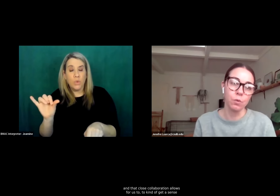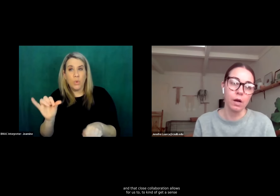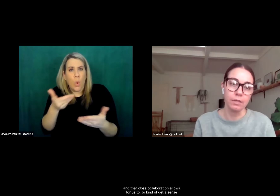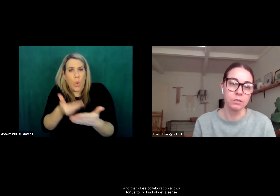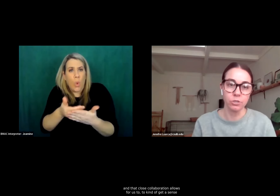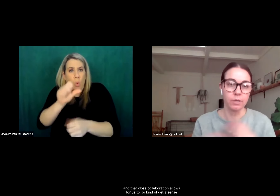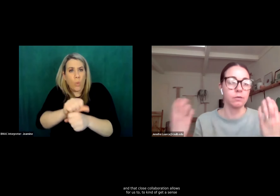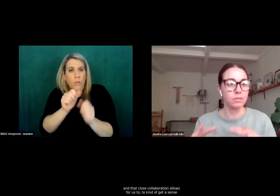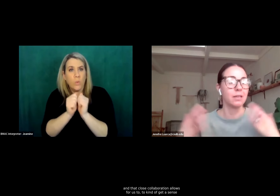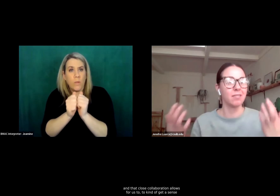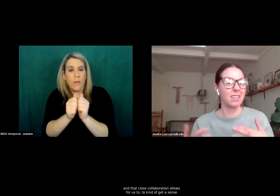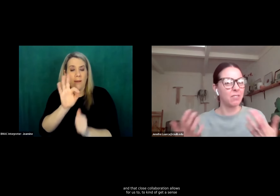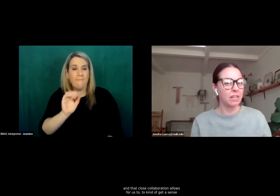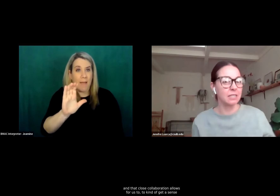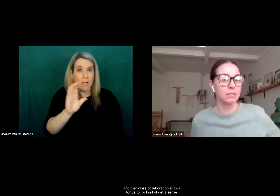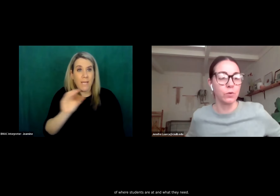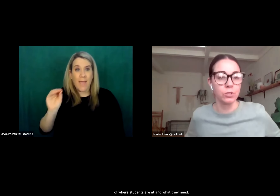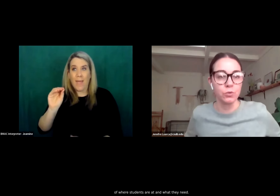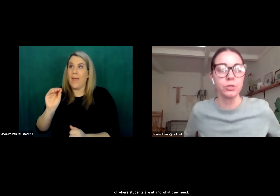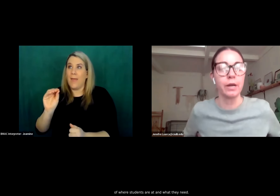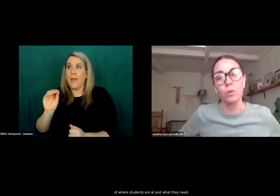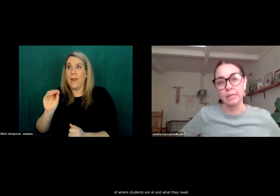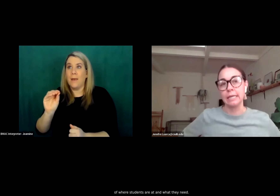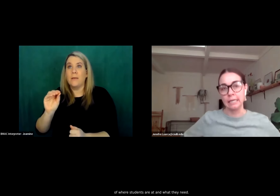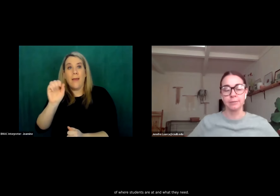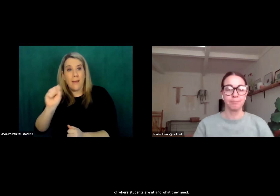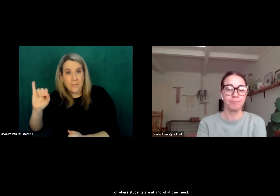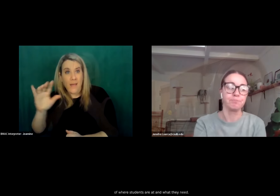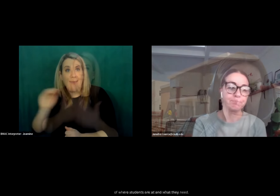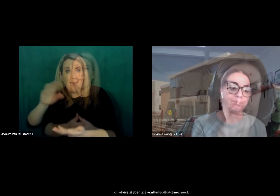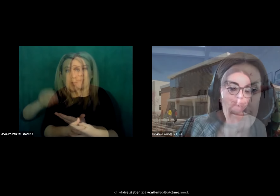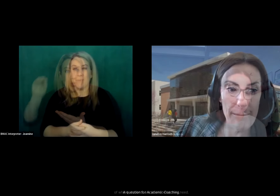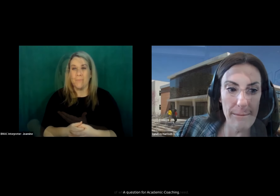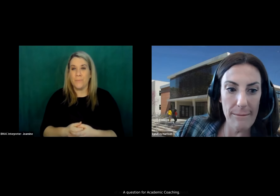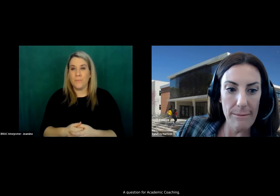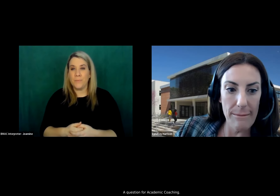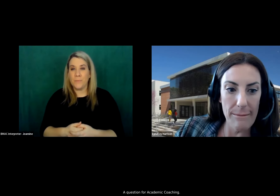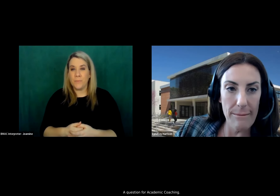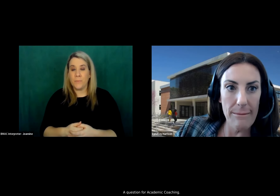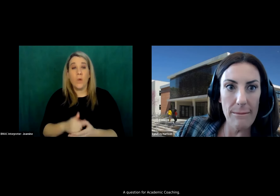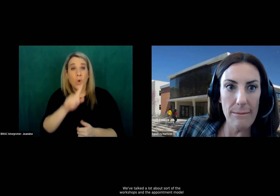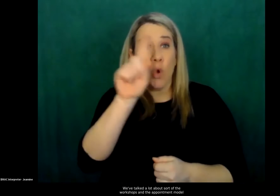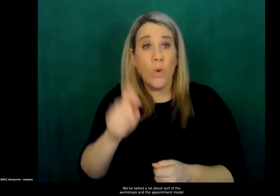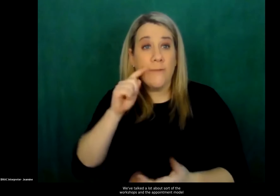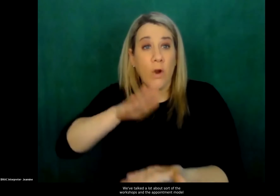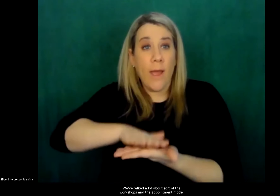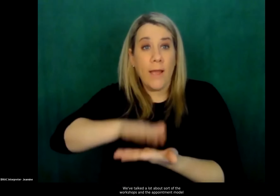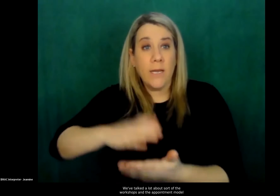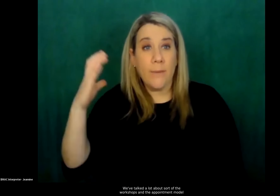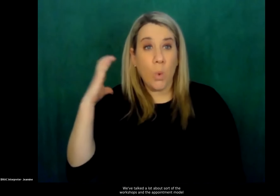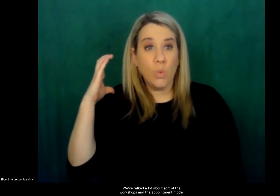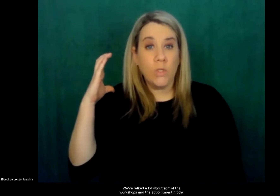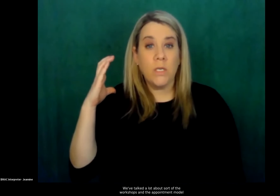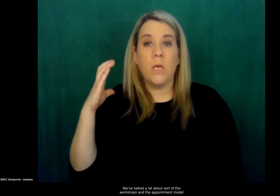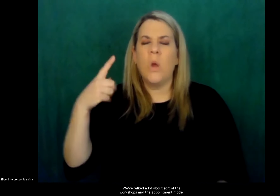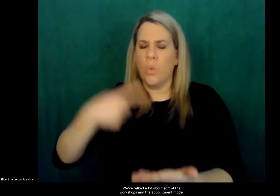allows for us to kind of get a sense of where students are at and what they need. A question for academic coaching. We've